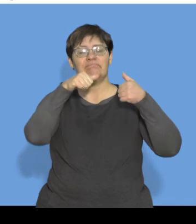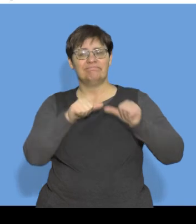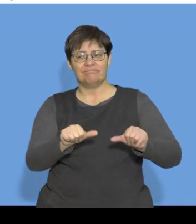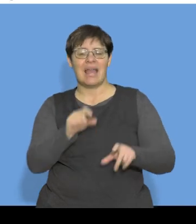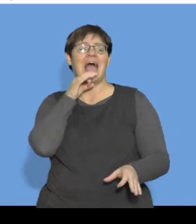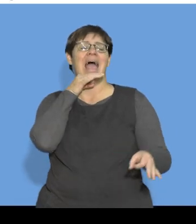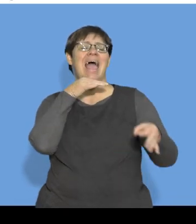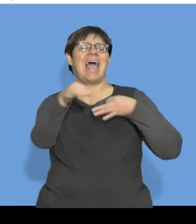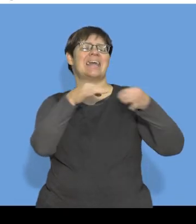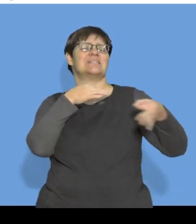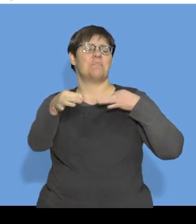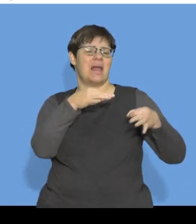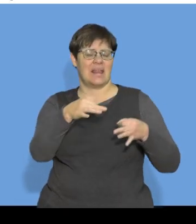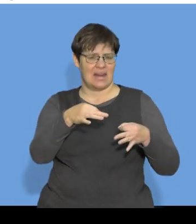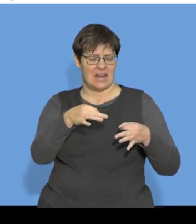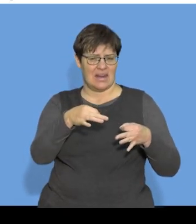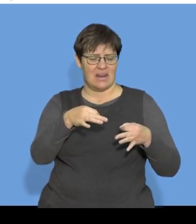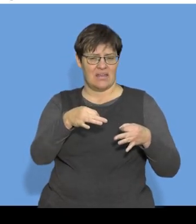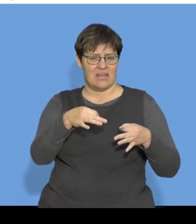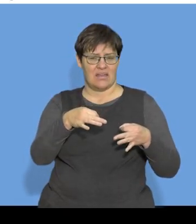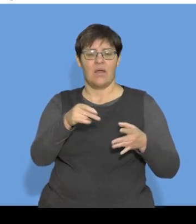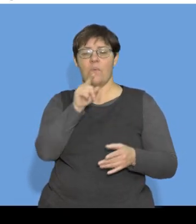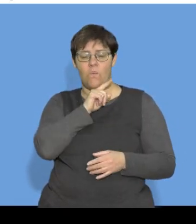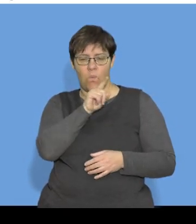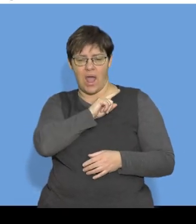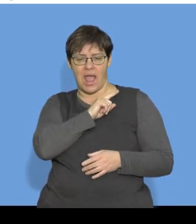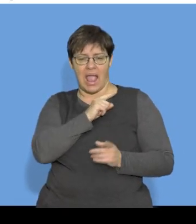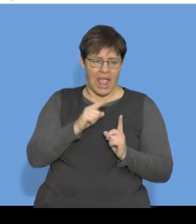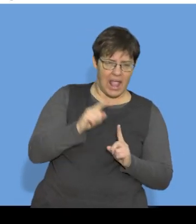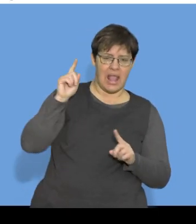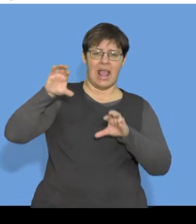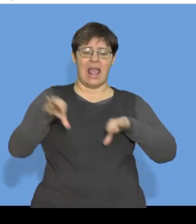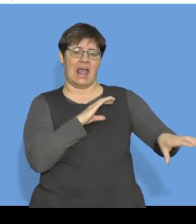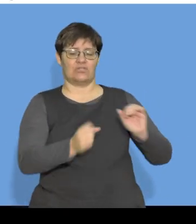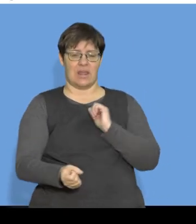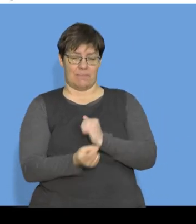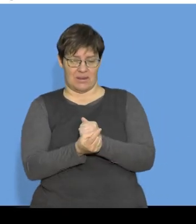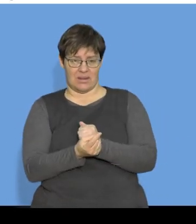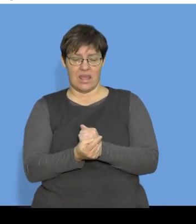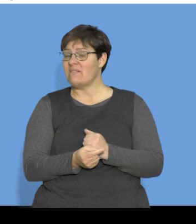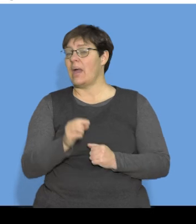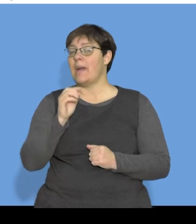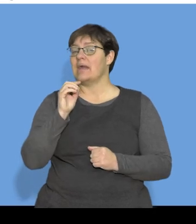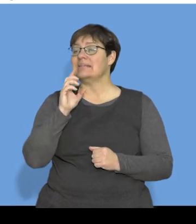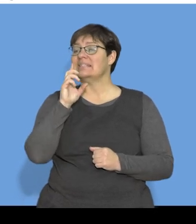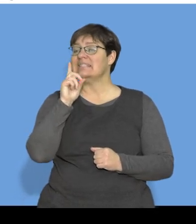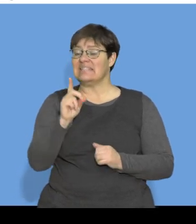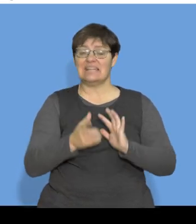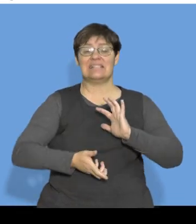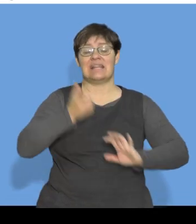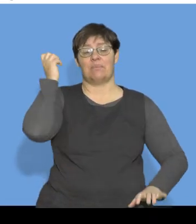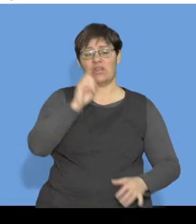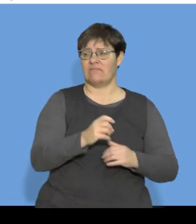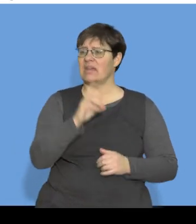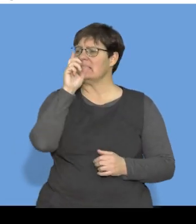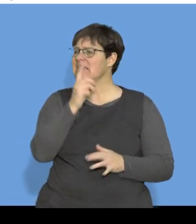explain one consequence for the reflex action. If part D has been